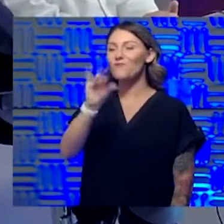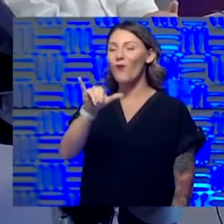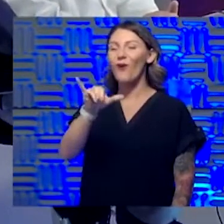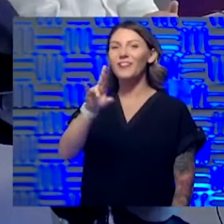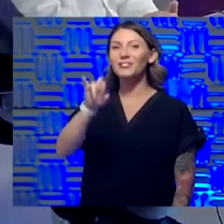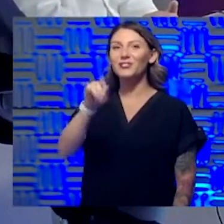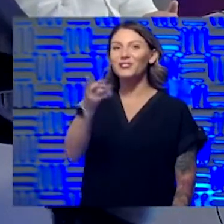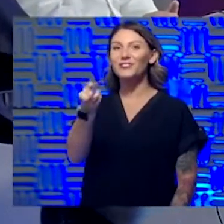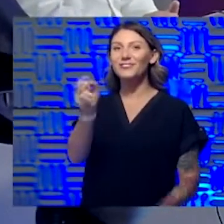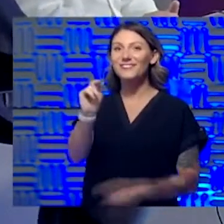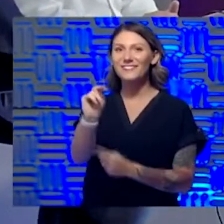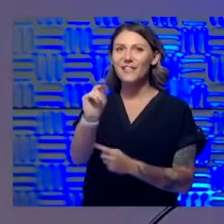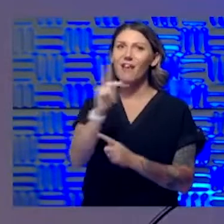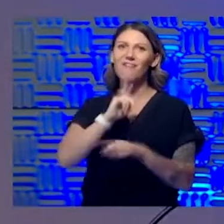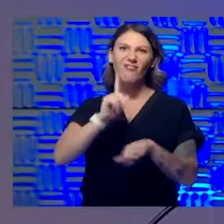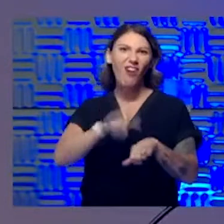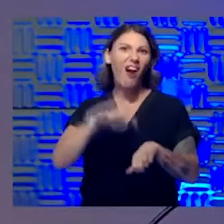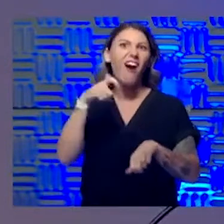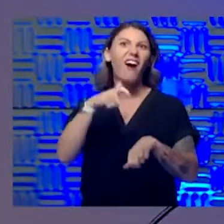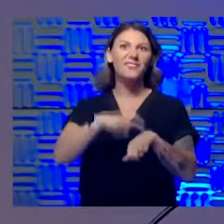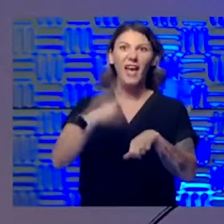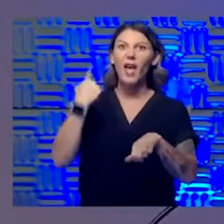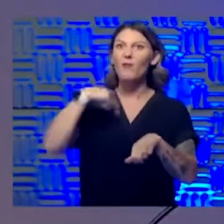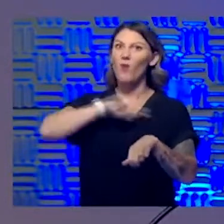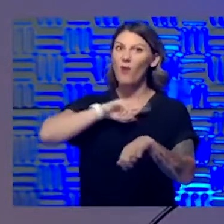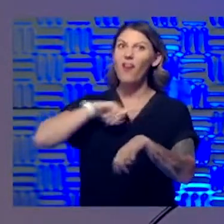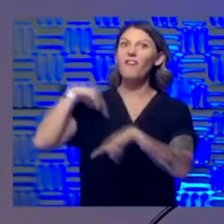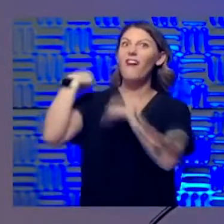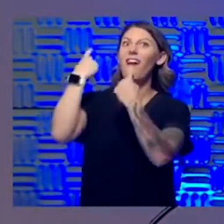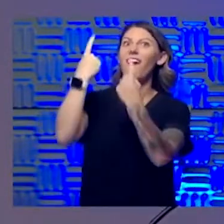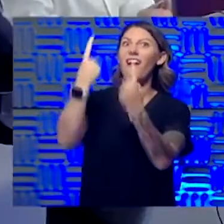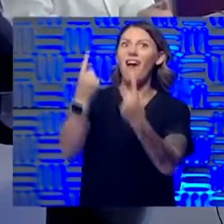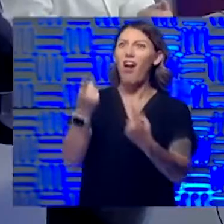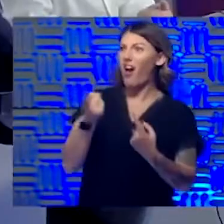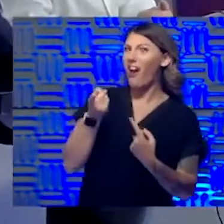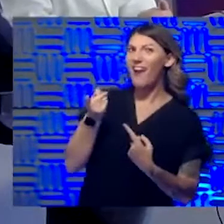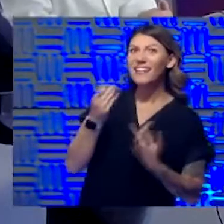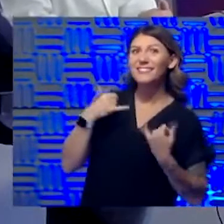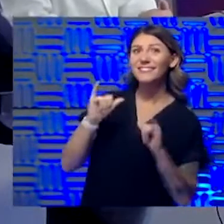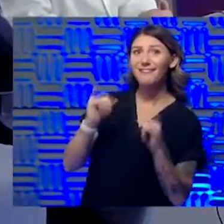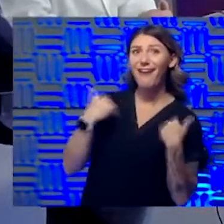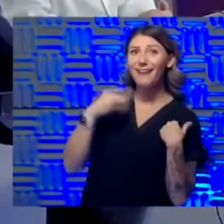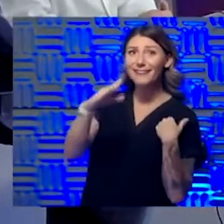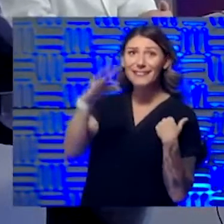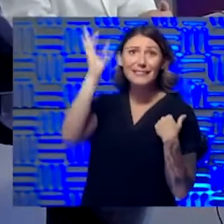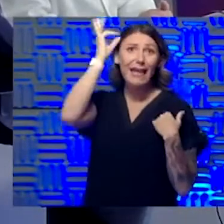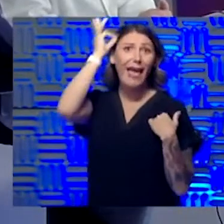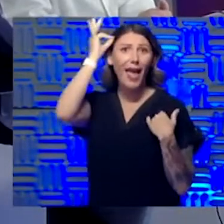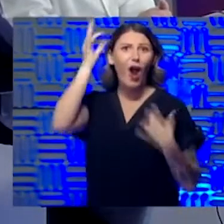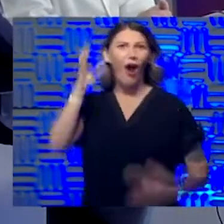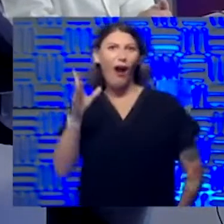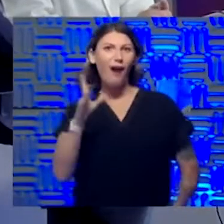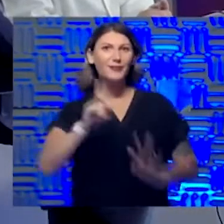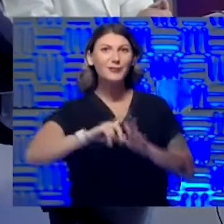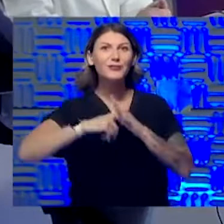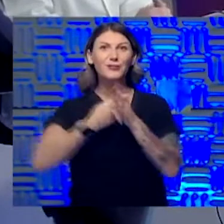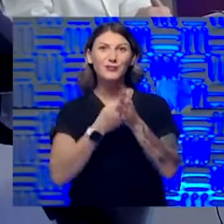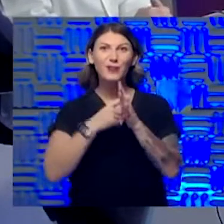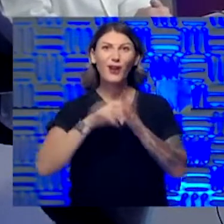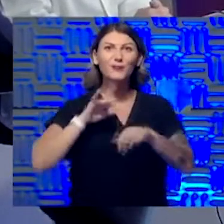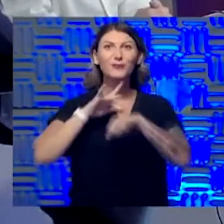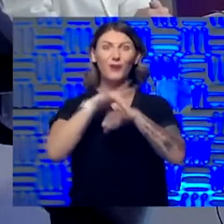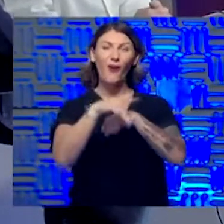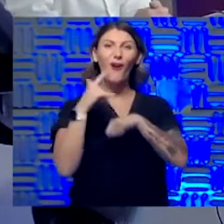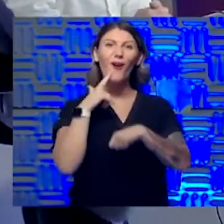way. Who still has his hair, by the way. Oh, he starts early and often and goes low on the very first Shots shot.